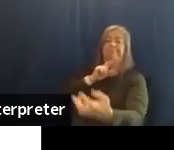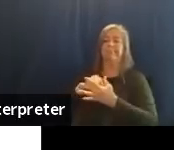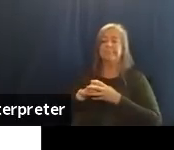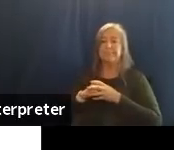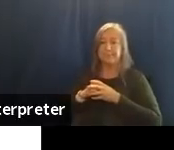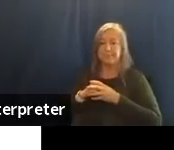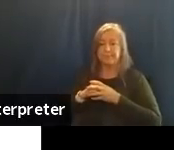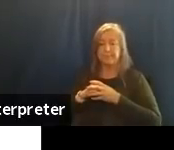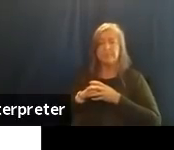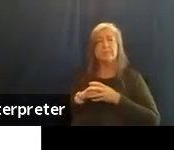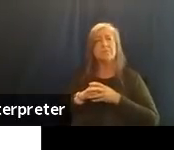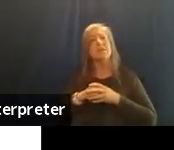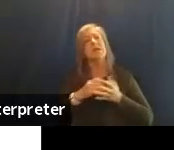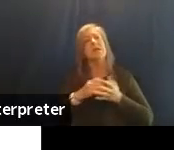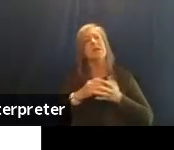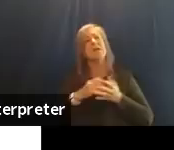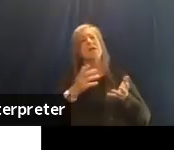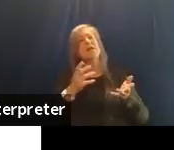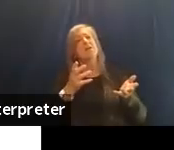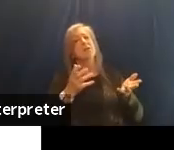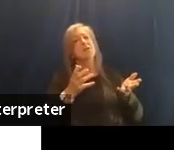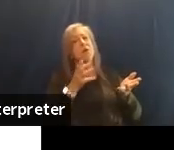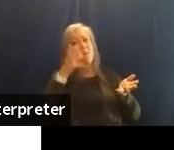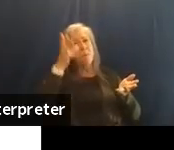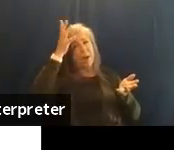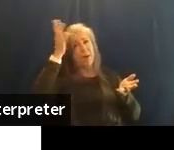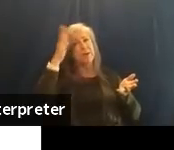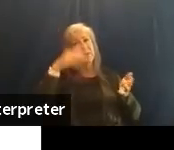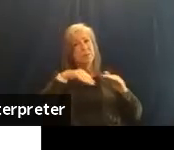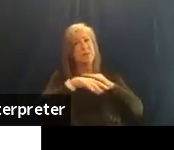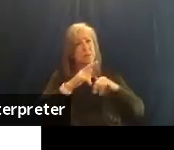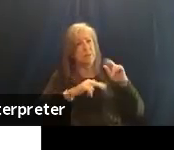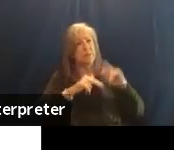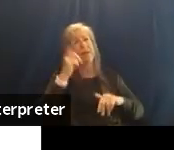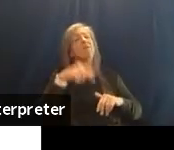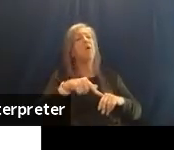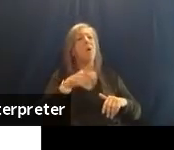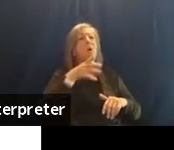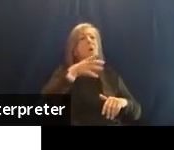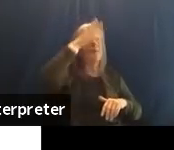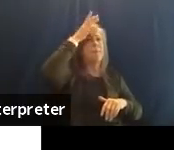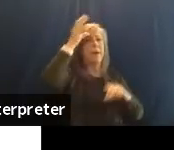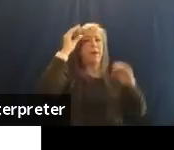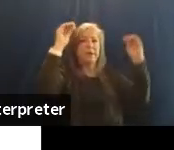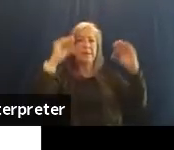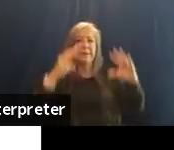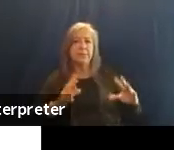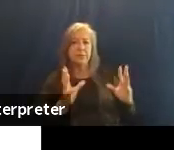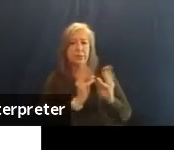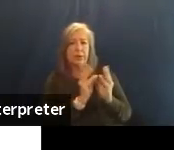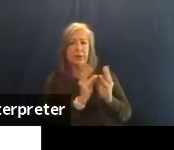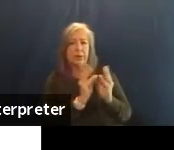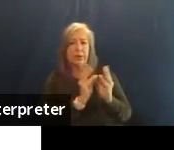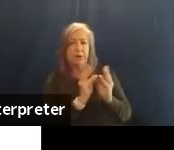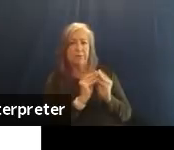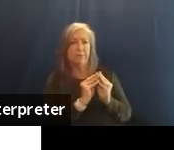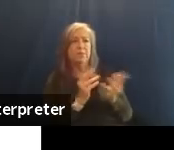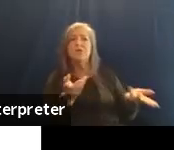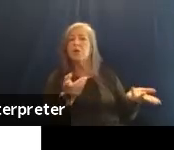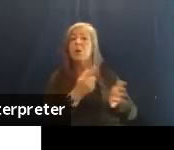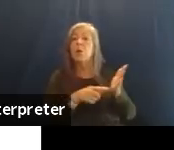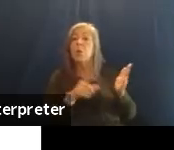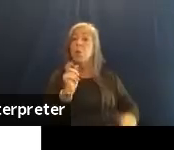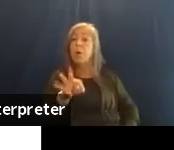for parent-teacher lunch conferences. What if parents come into the school and they don't have a mask